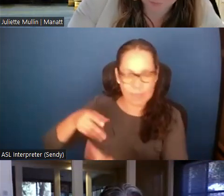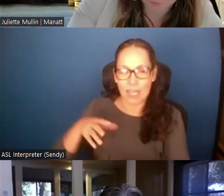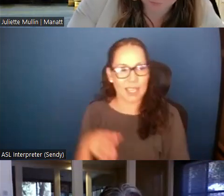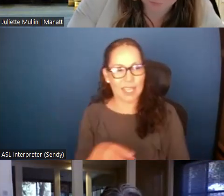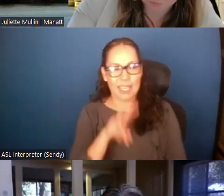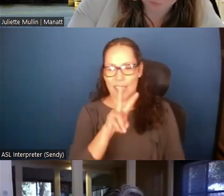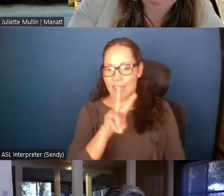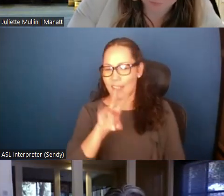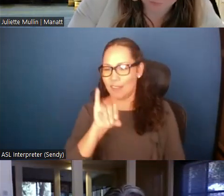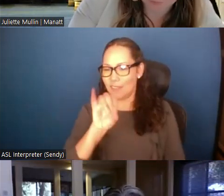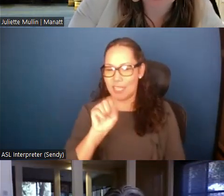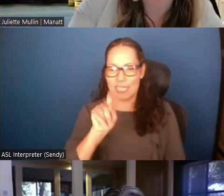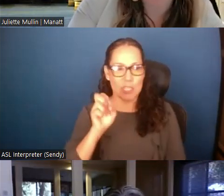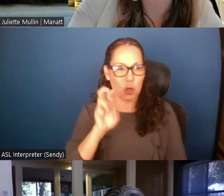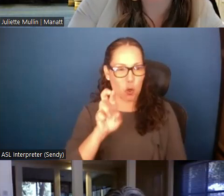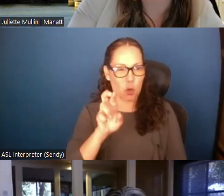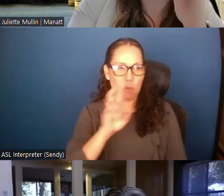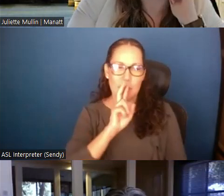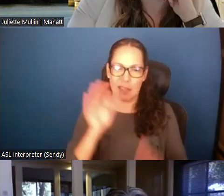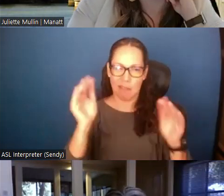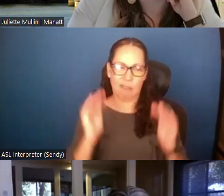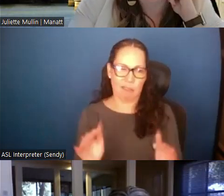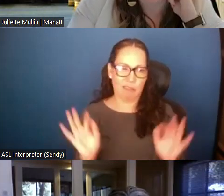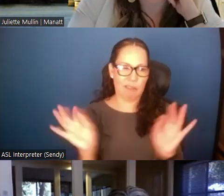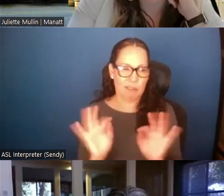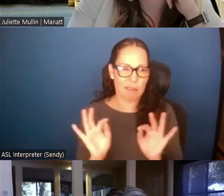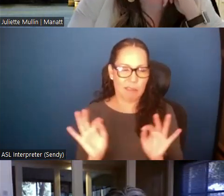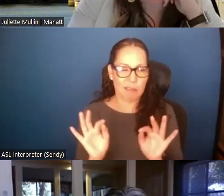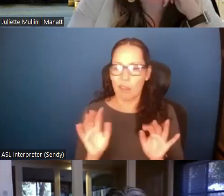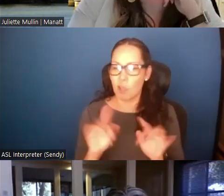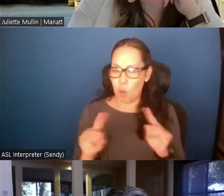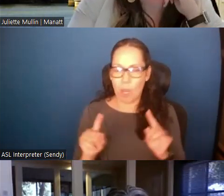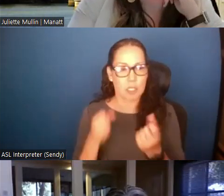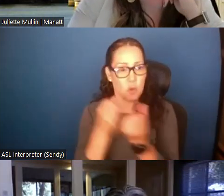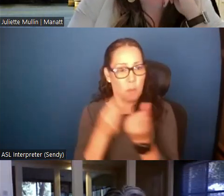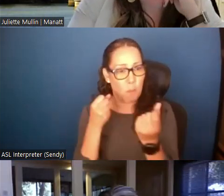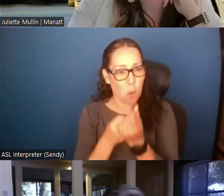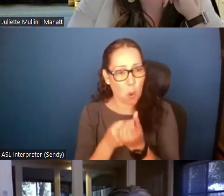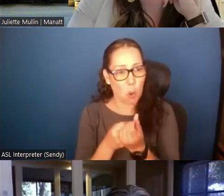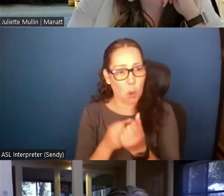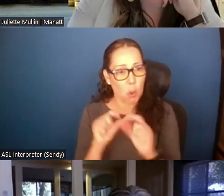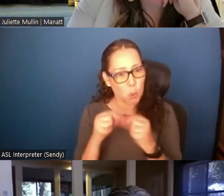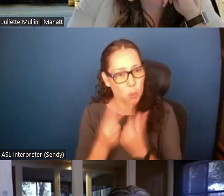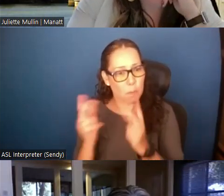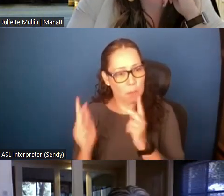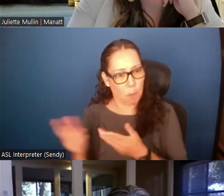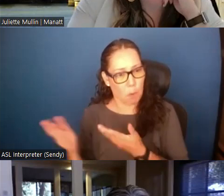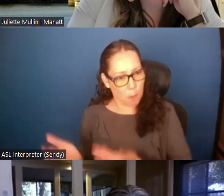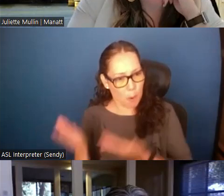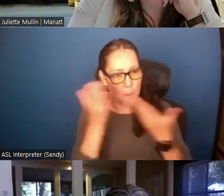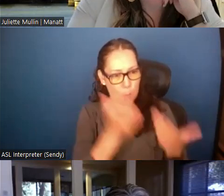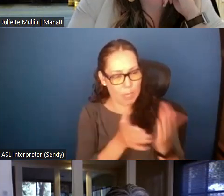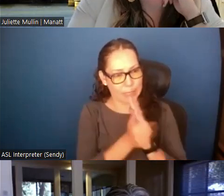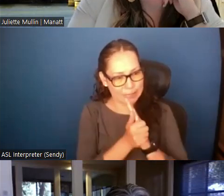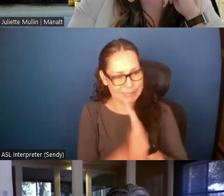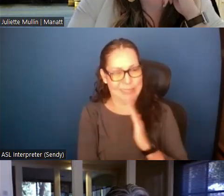of minimized what the support people bring to the table. So that's a word that I'm